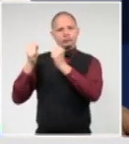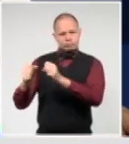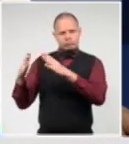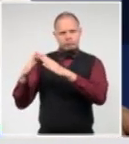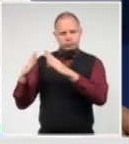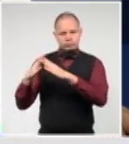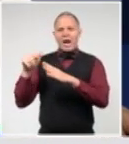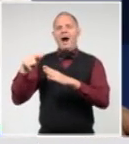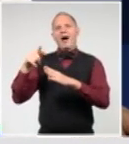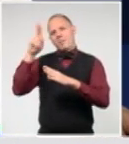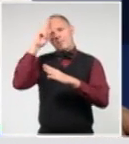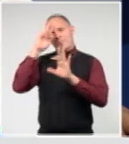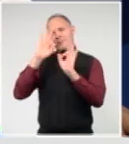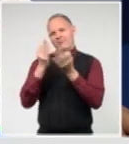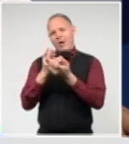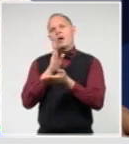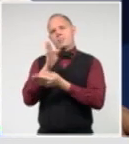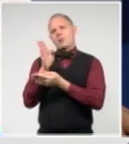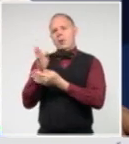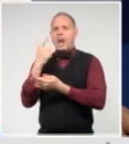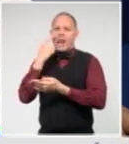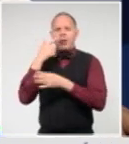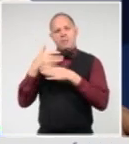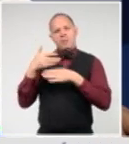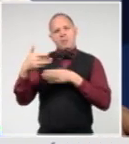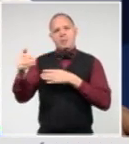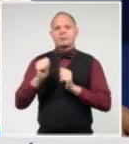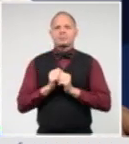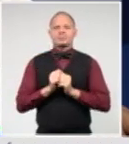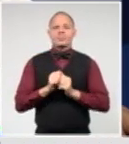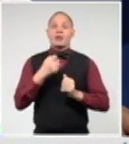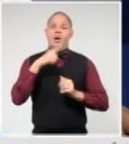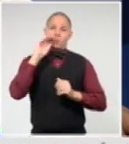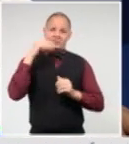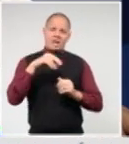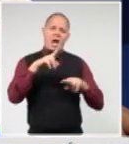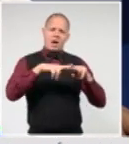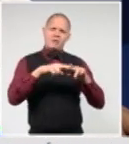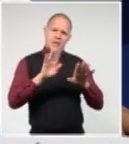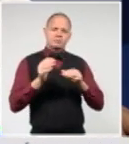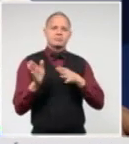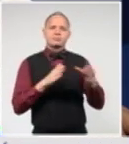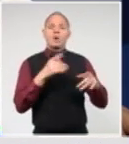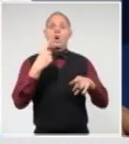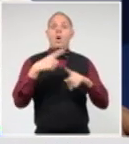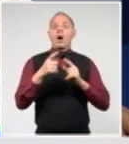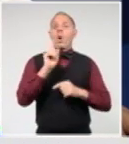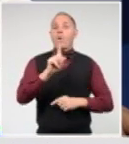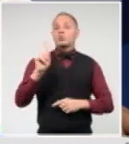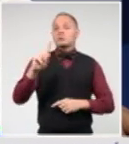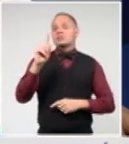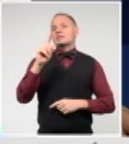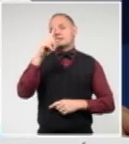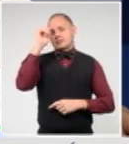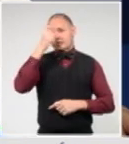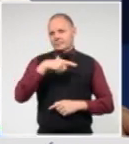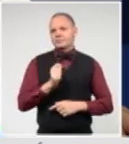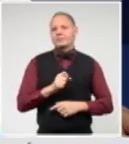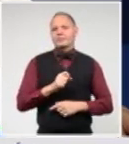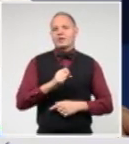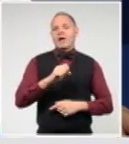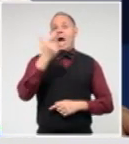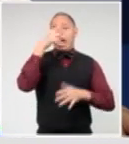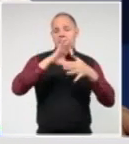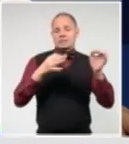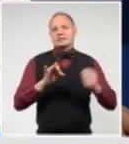Yesterday, 110 people were discharged from hospital, a positive result. 68 in